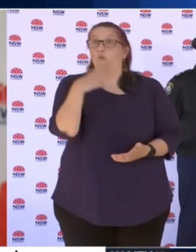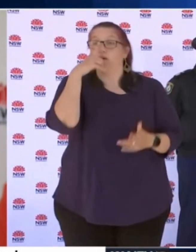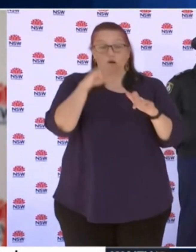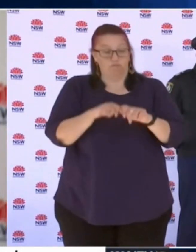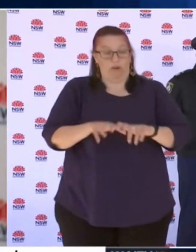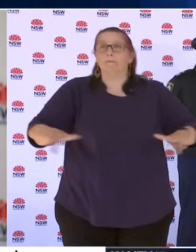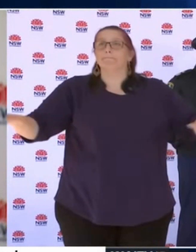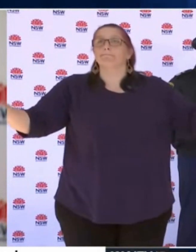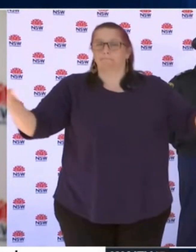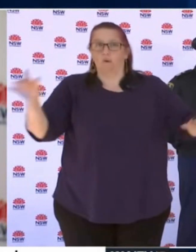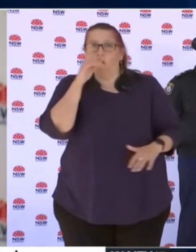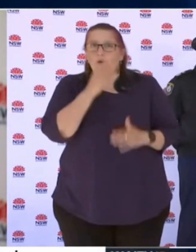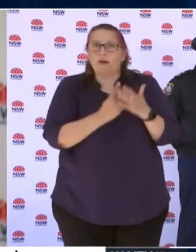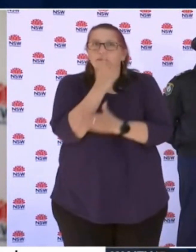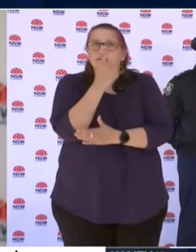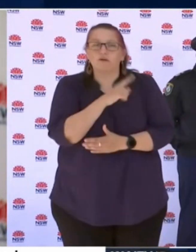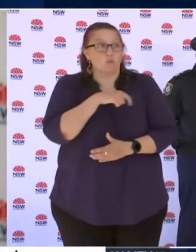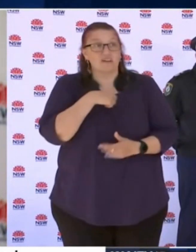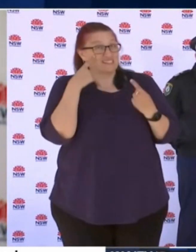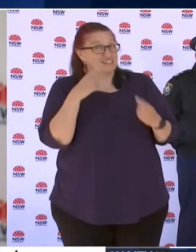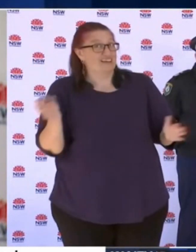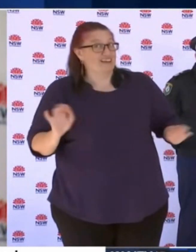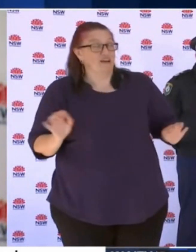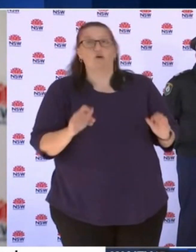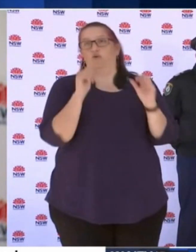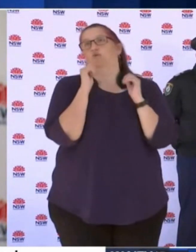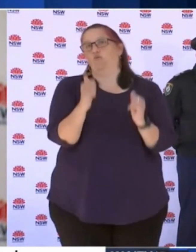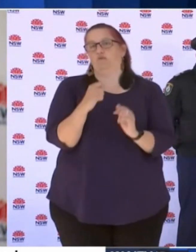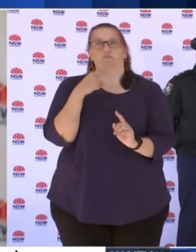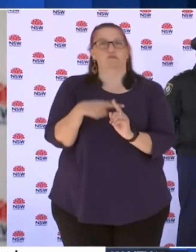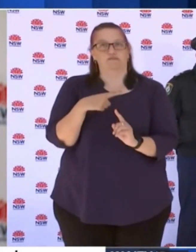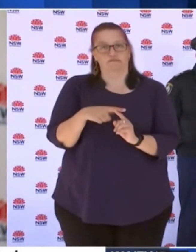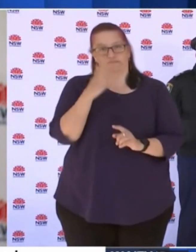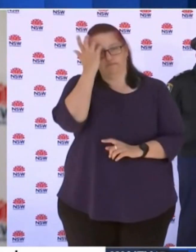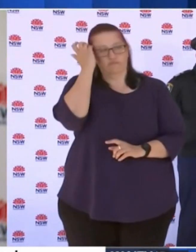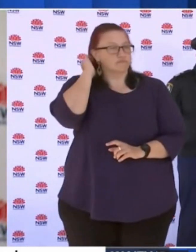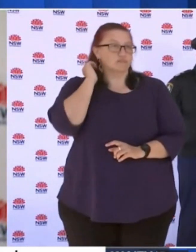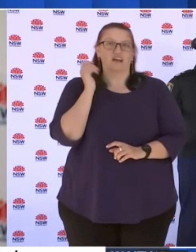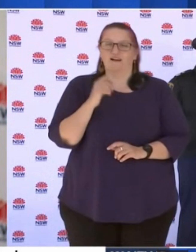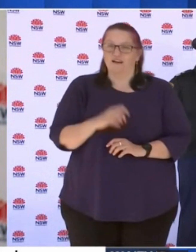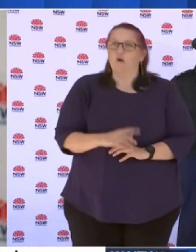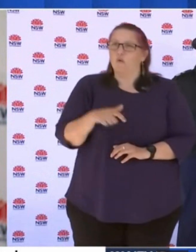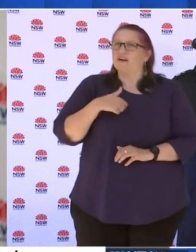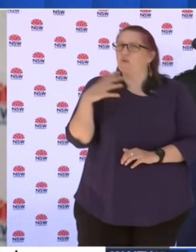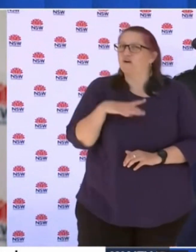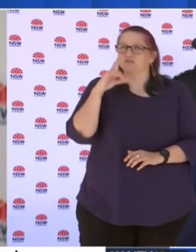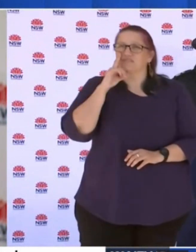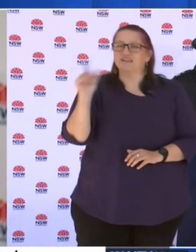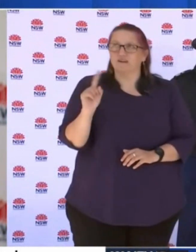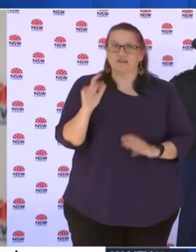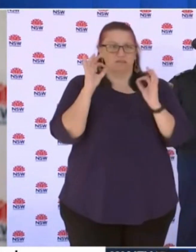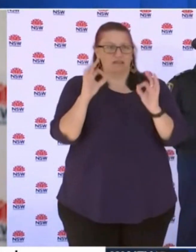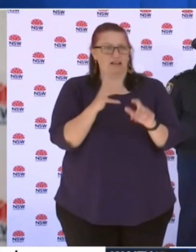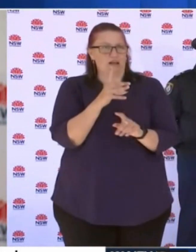virus multiply every day. We've not seen that, which is a positive. But what I would like to see, and what Dr. Chant would like to see, is especially come early next